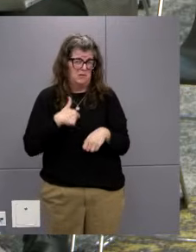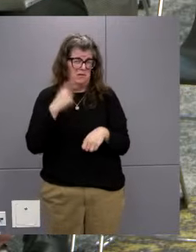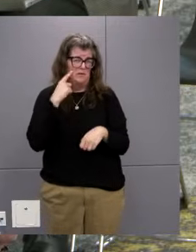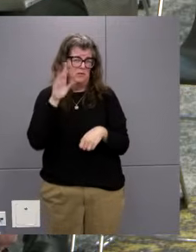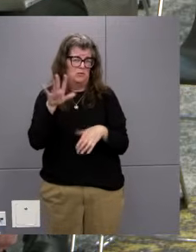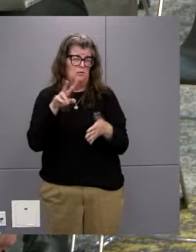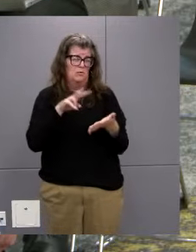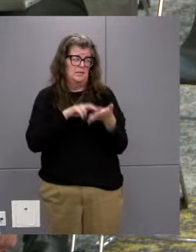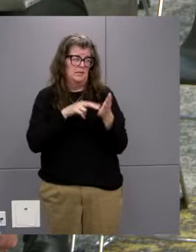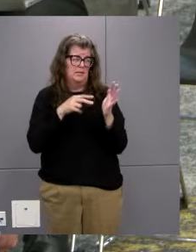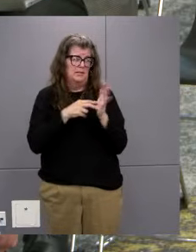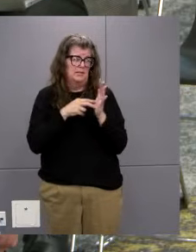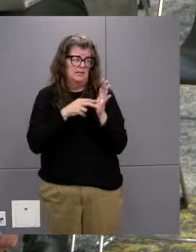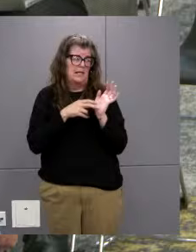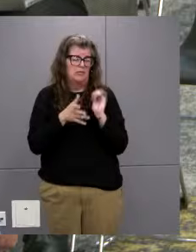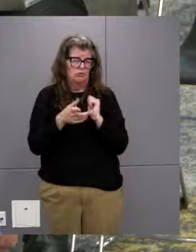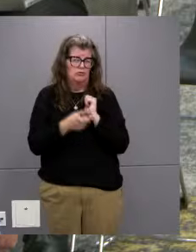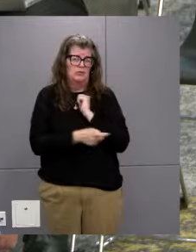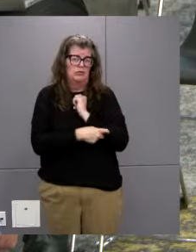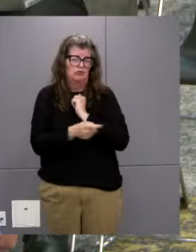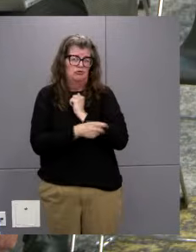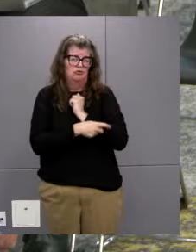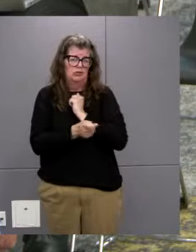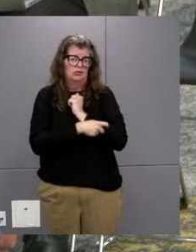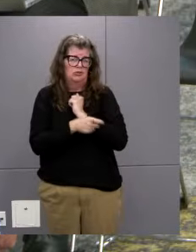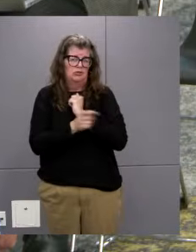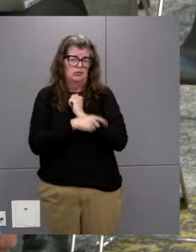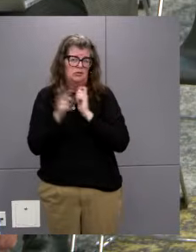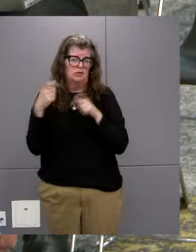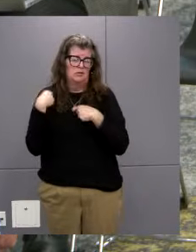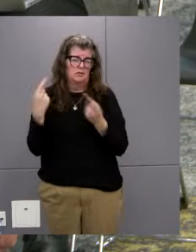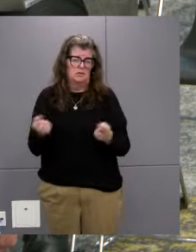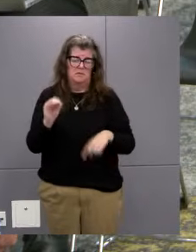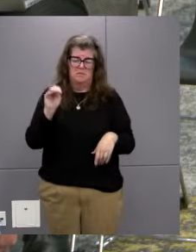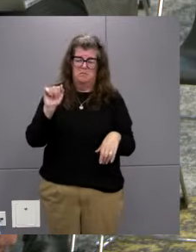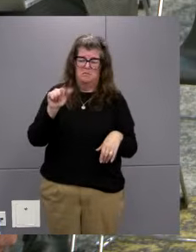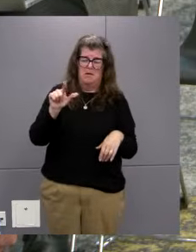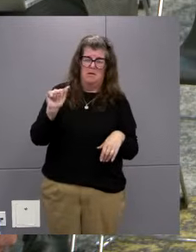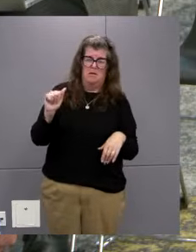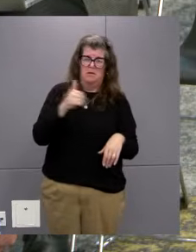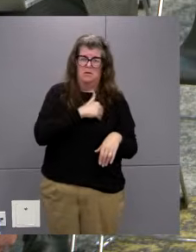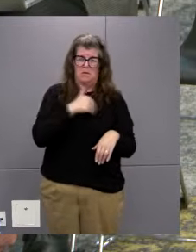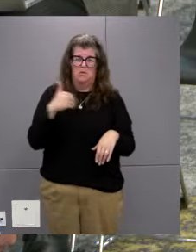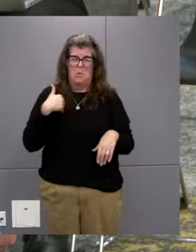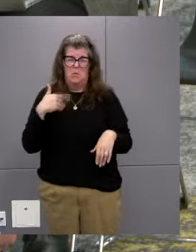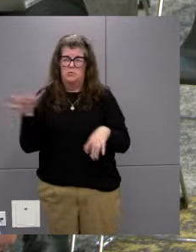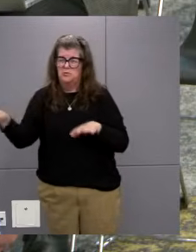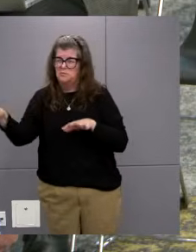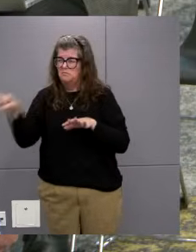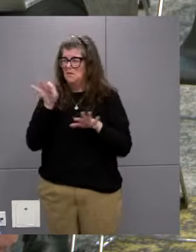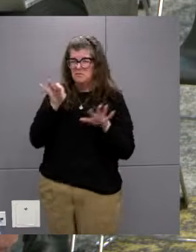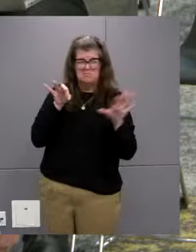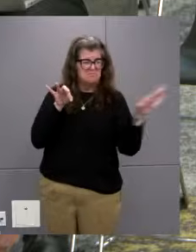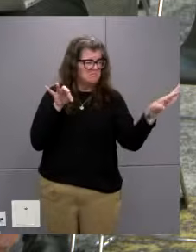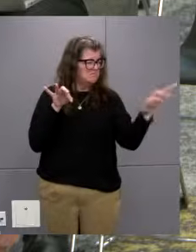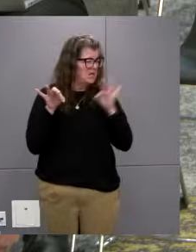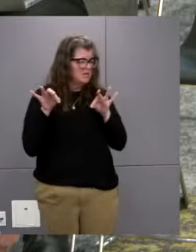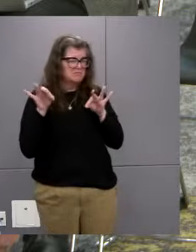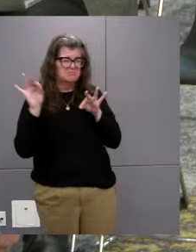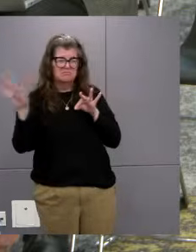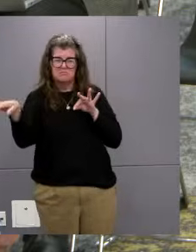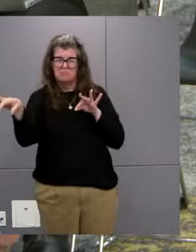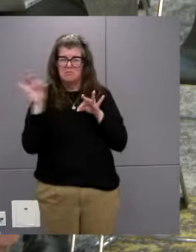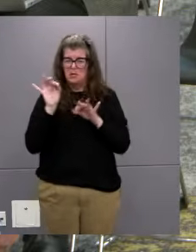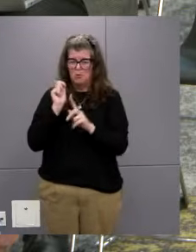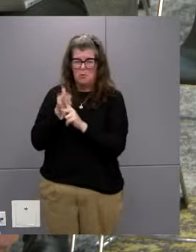cheat the public lie in every choice this MAGA board has made to line up hand-picked staff. You don't follow your